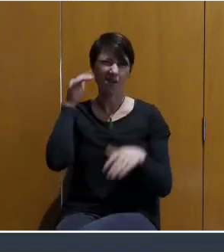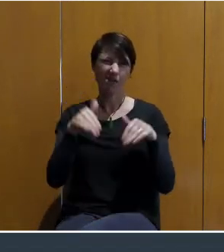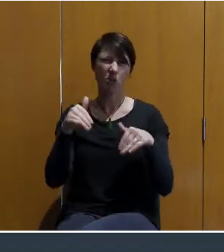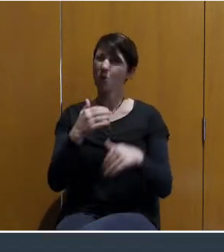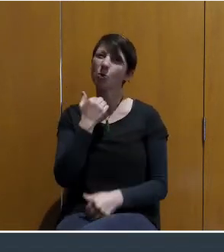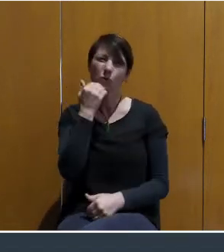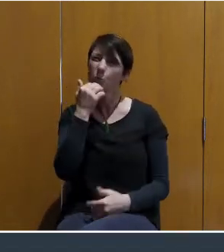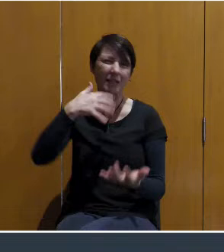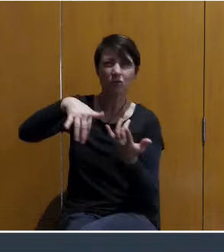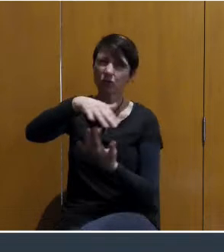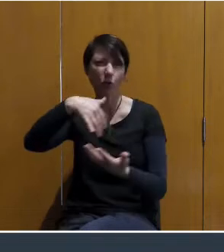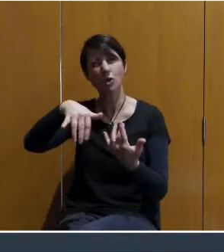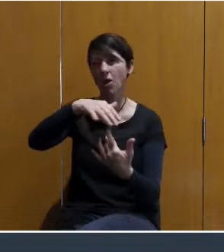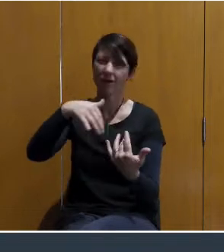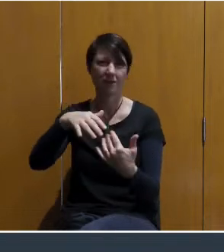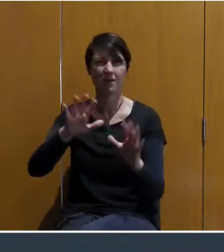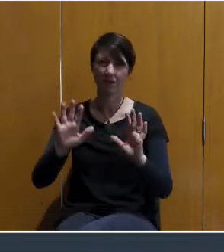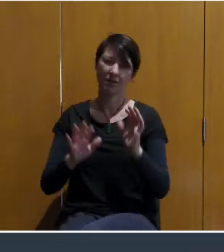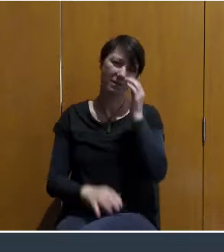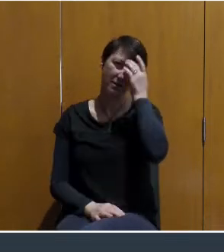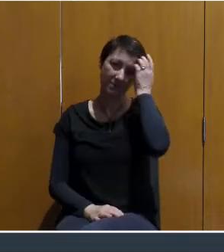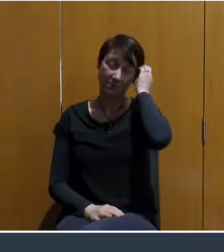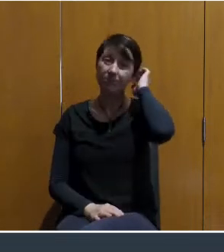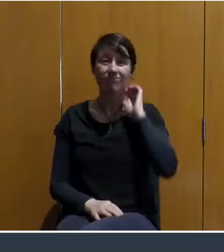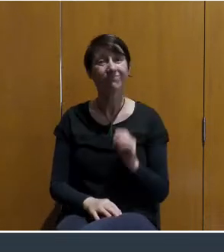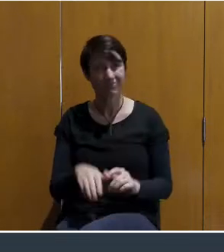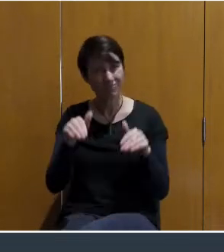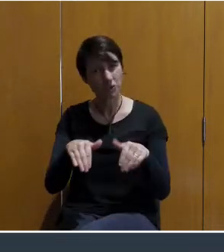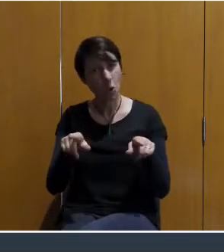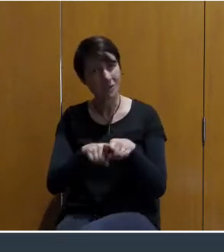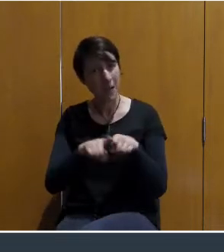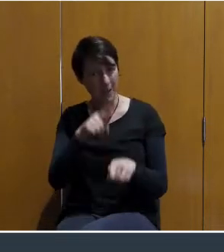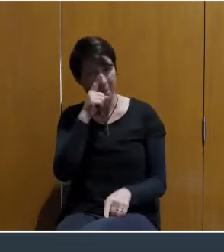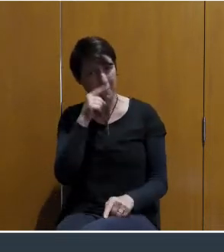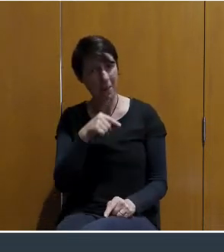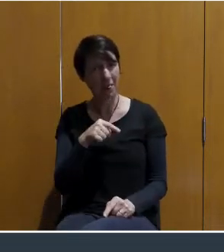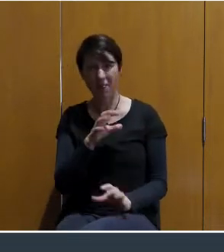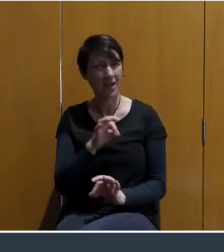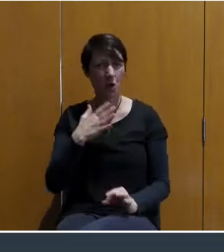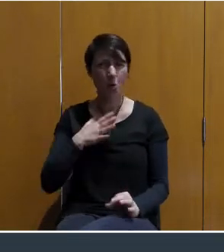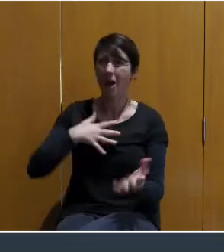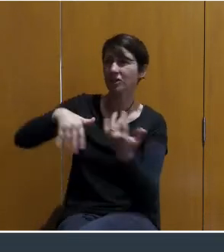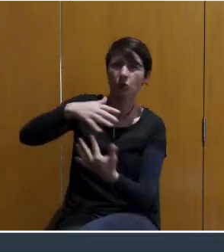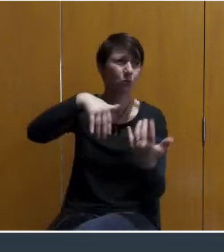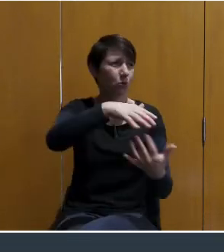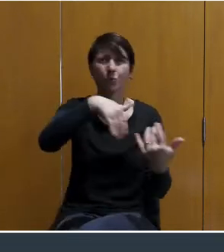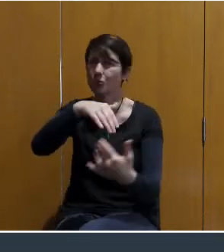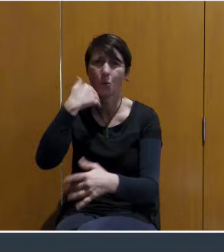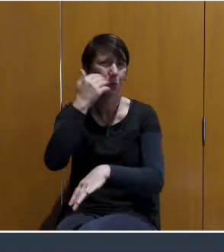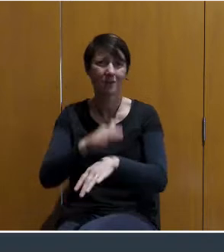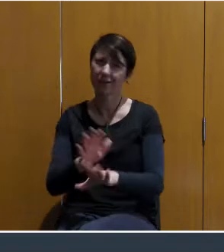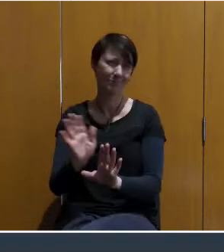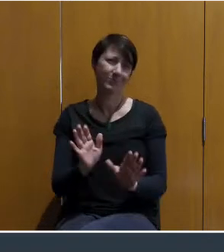to understand that dogs are like people. They don't like everybody, you know, and we sort of feel like we have to take our dogs out to socialise